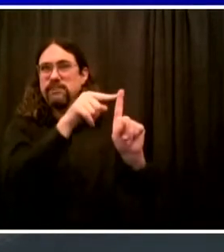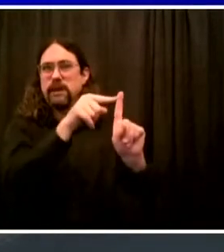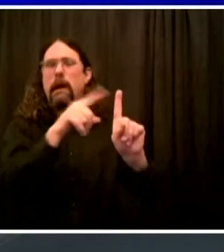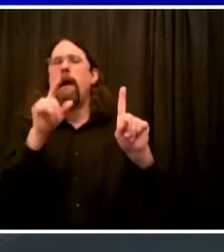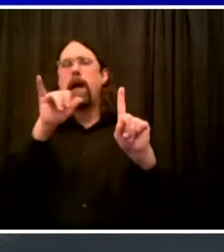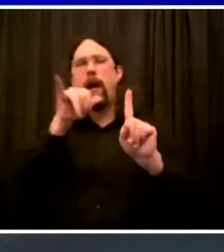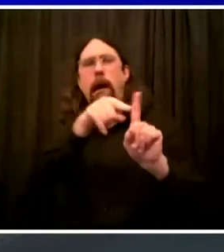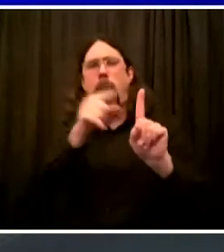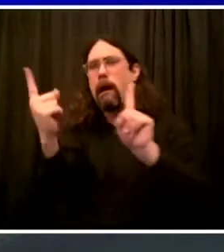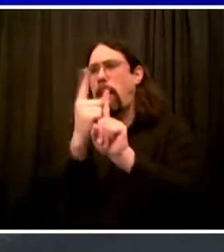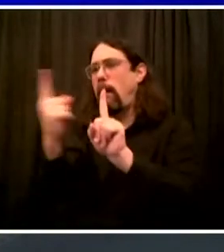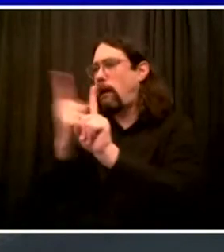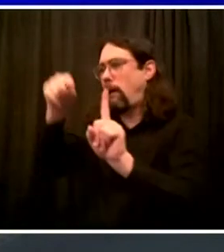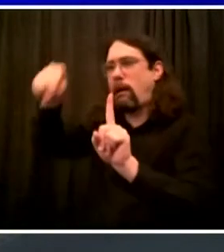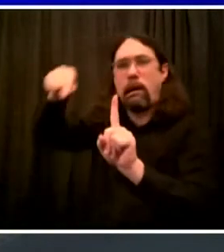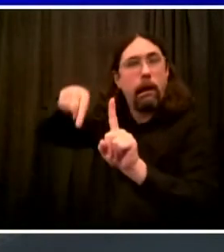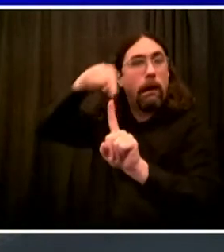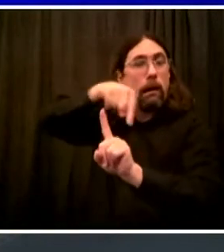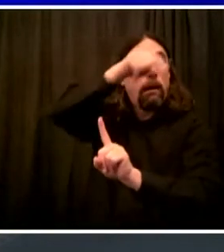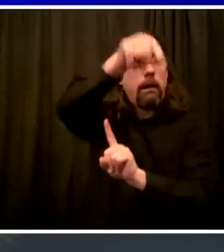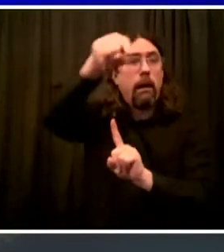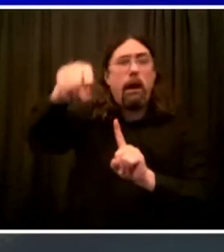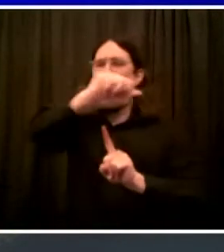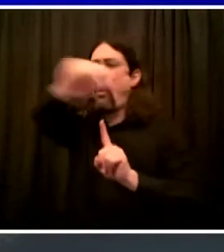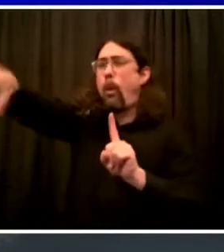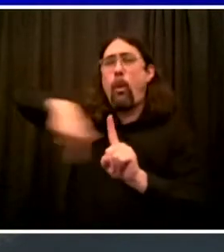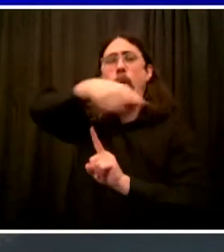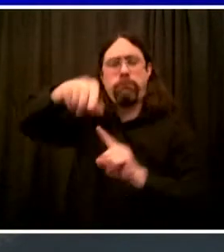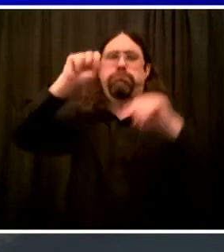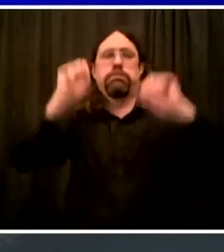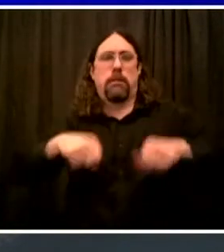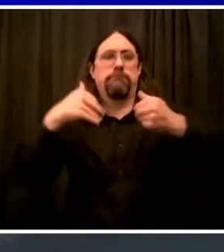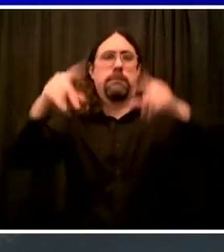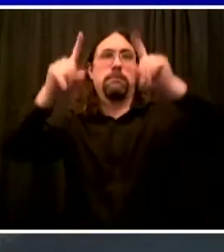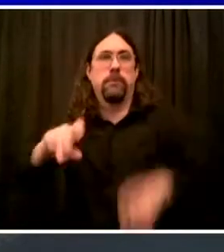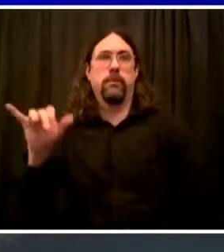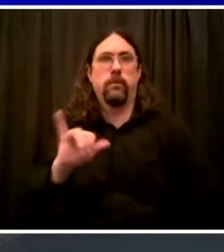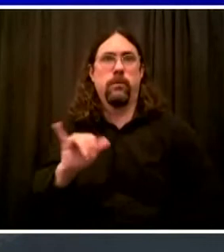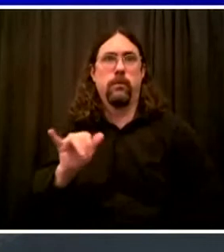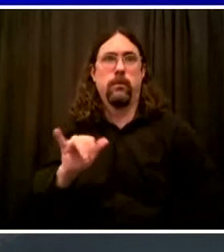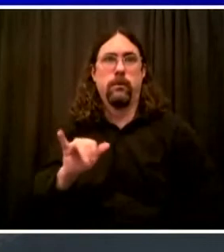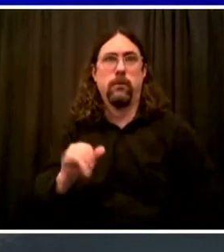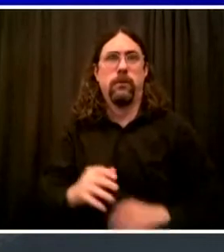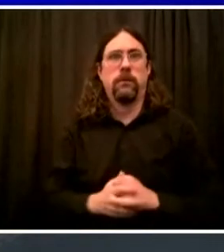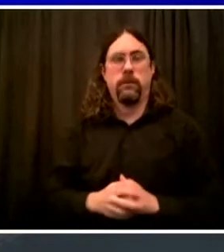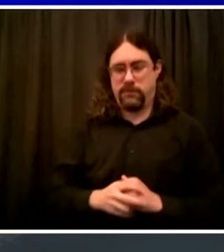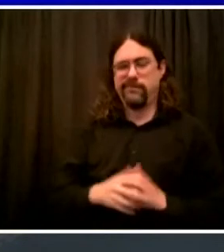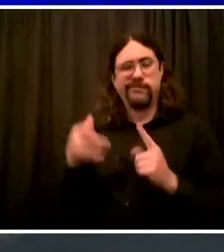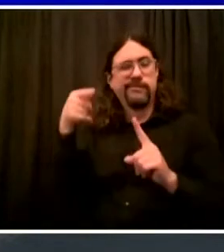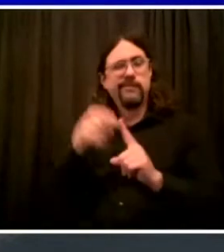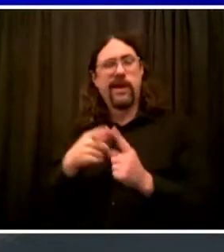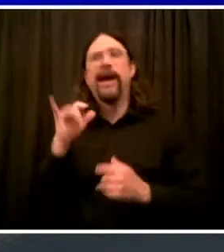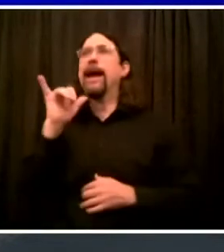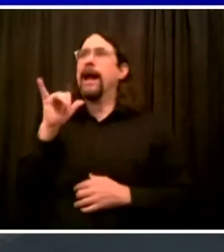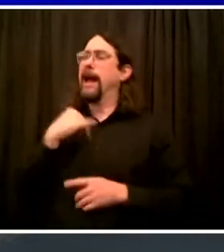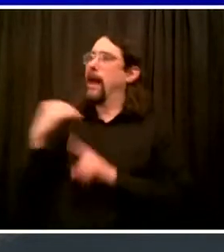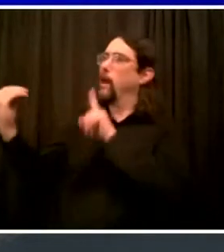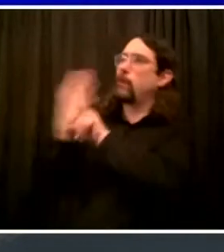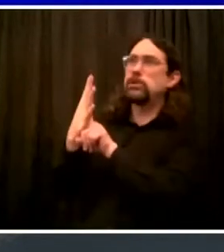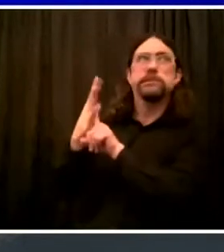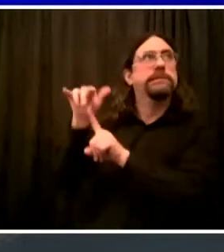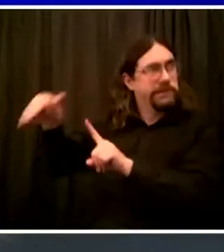tested positive and you know you've been in close contact with them, well, right away. If they're a household member, if they're an intimate partner, and you know they tested positive,